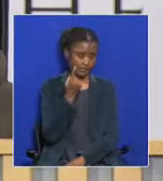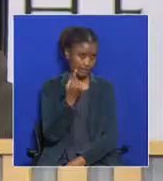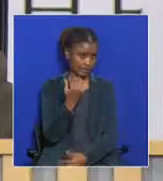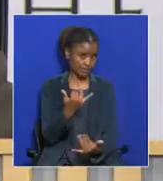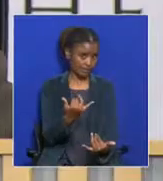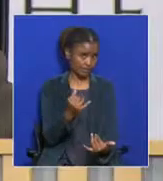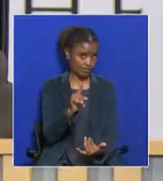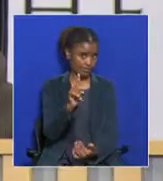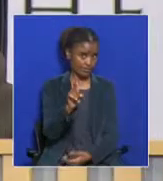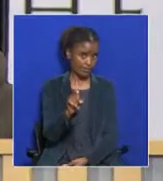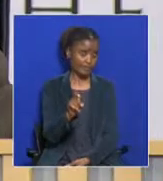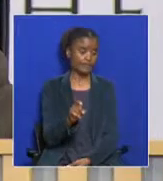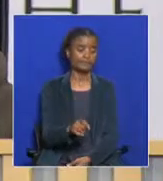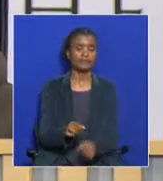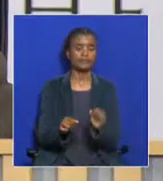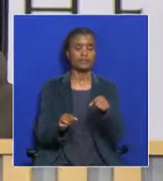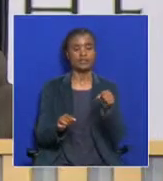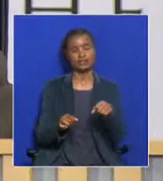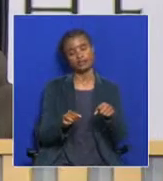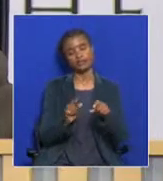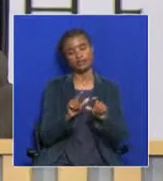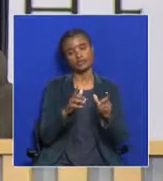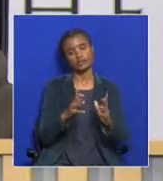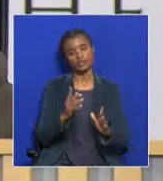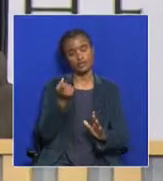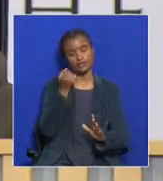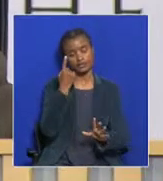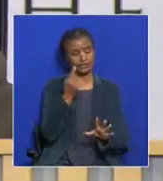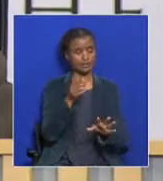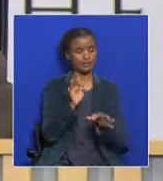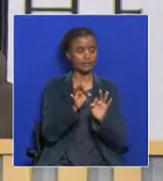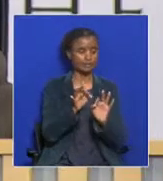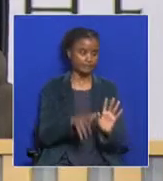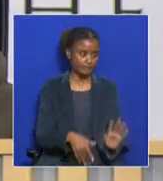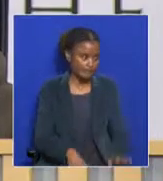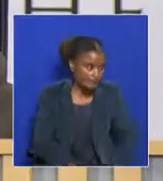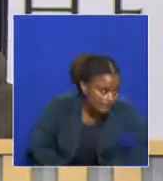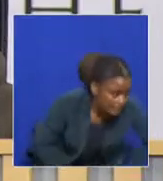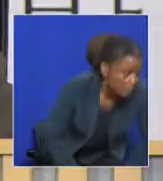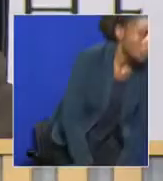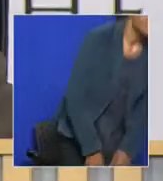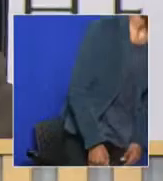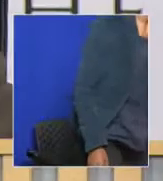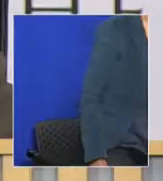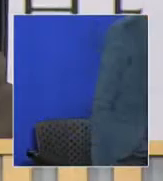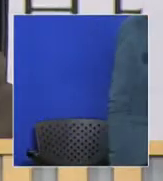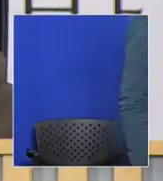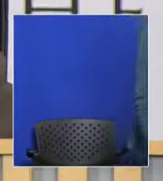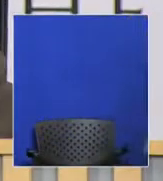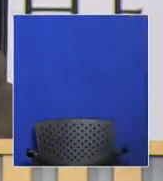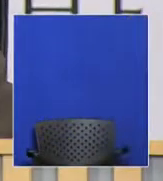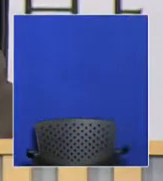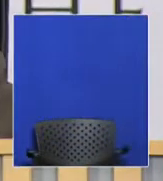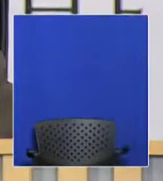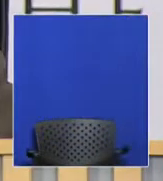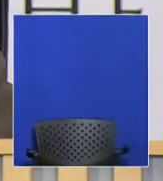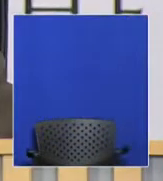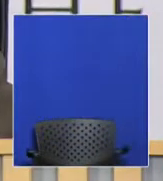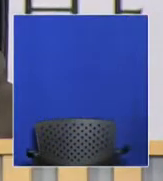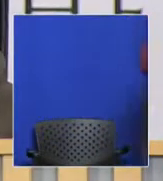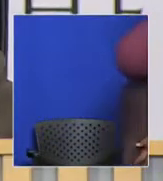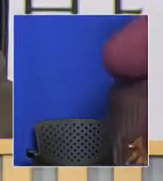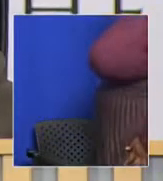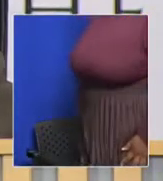I understand, Commissioner. And my simple answer is this. Yes, in theory, one would expect fingerprints, DNA on the packaging, the tape